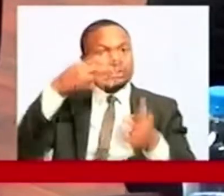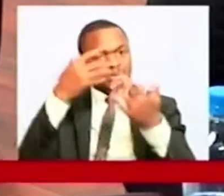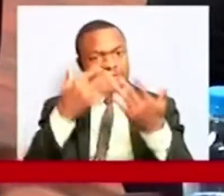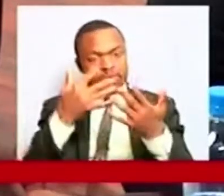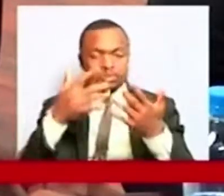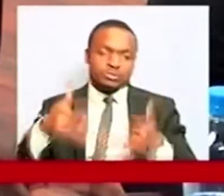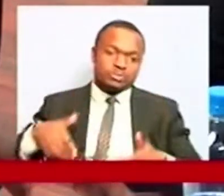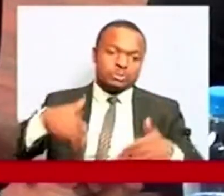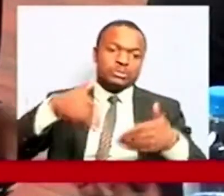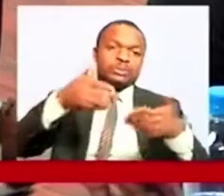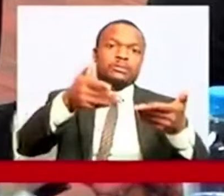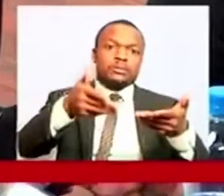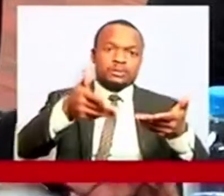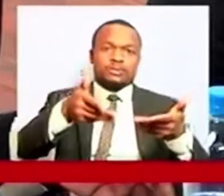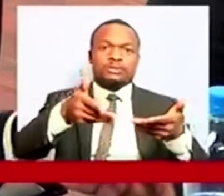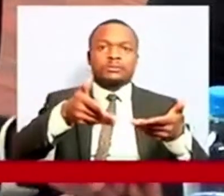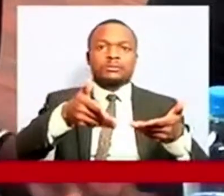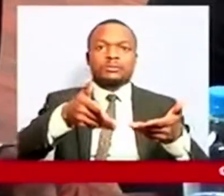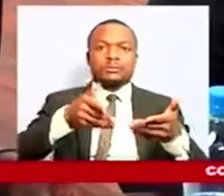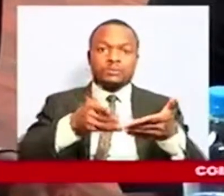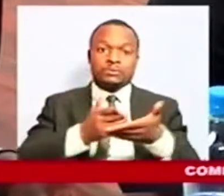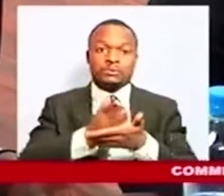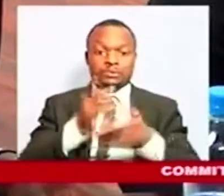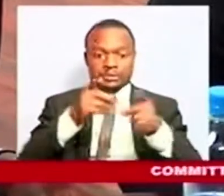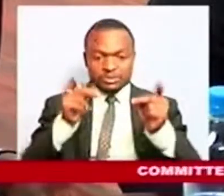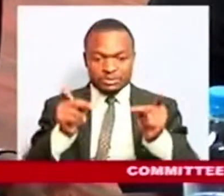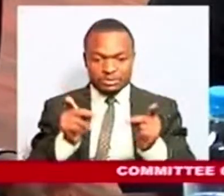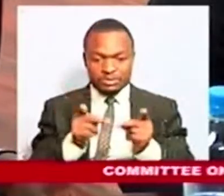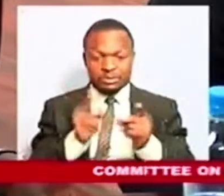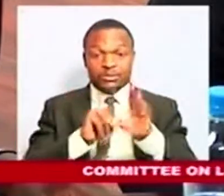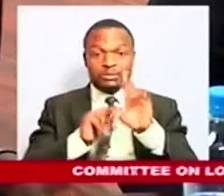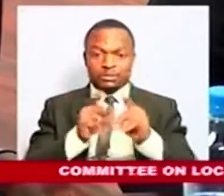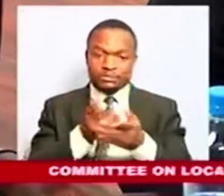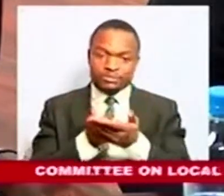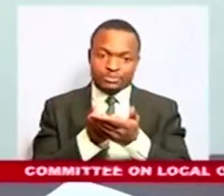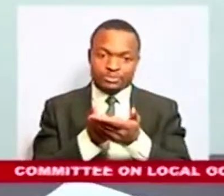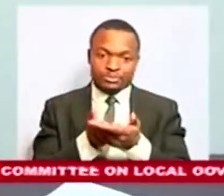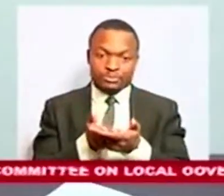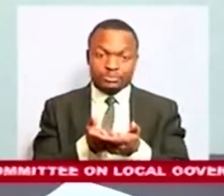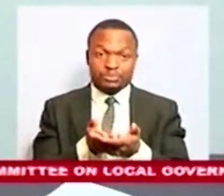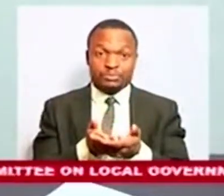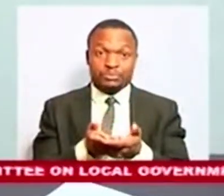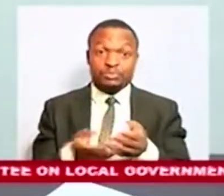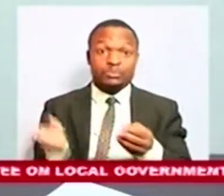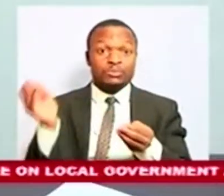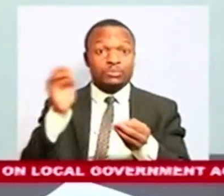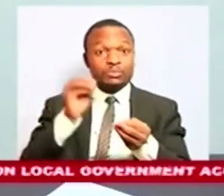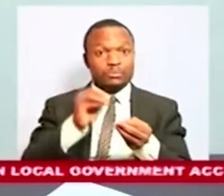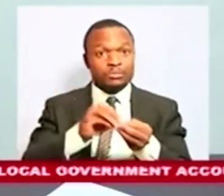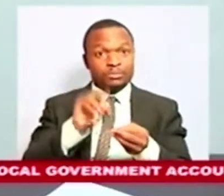where they belong. Chair, I submit. A follow-up, Honorable Kamondo.